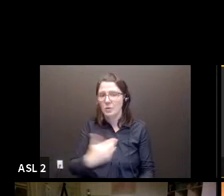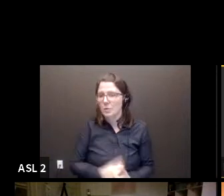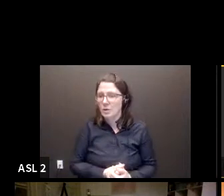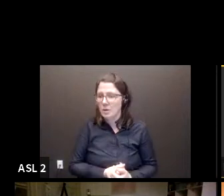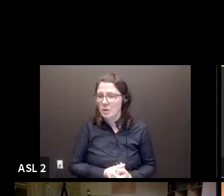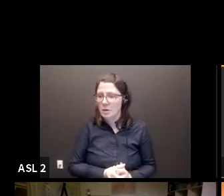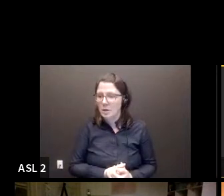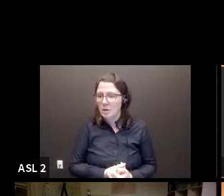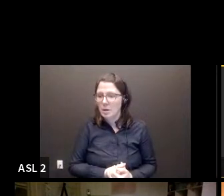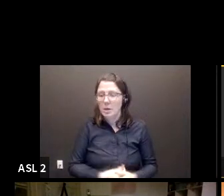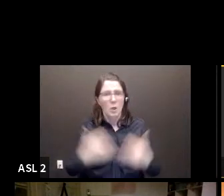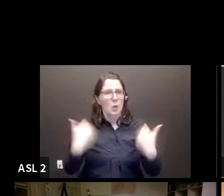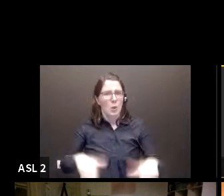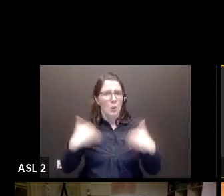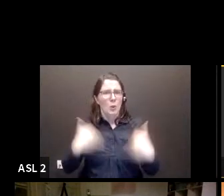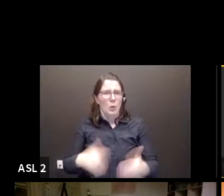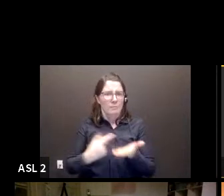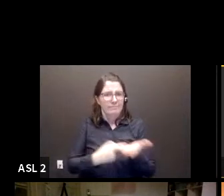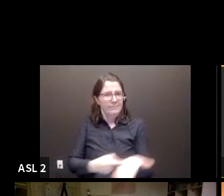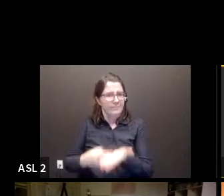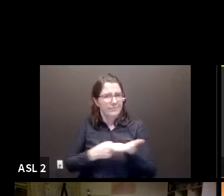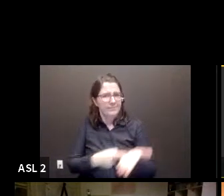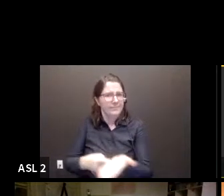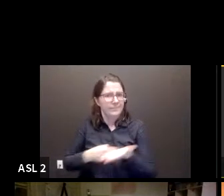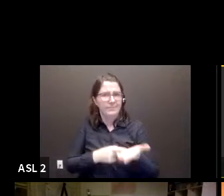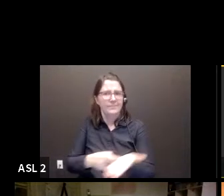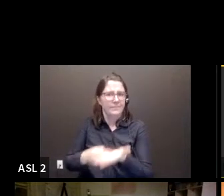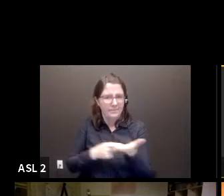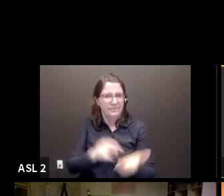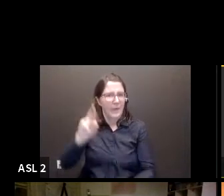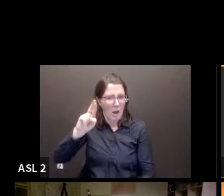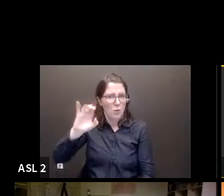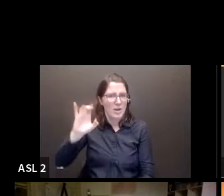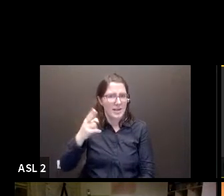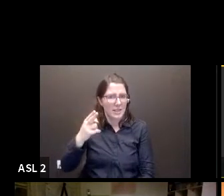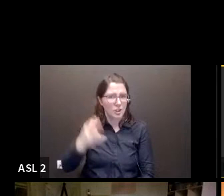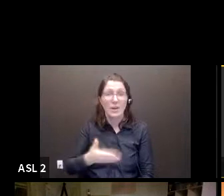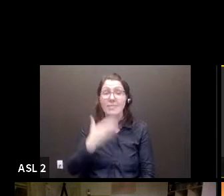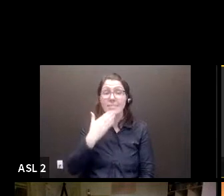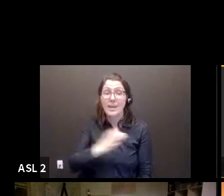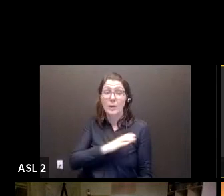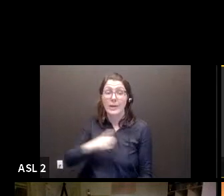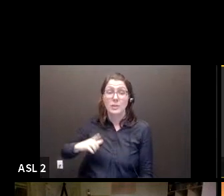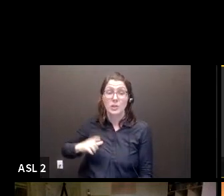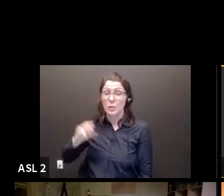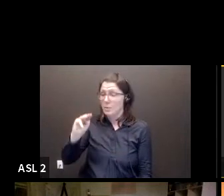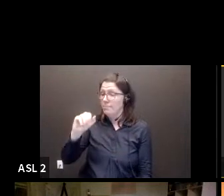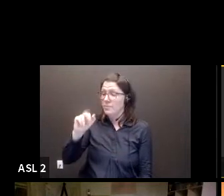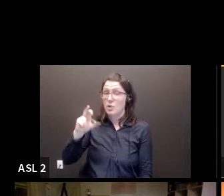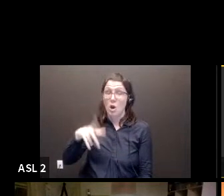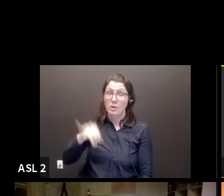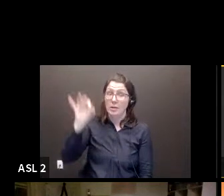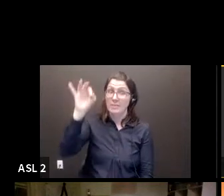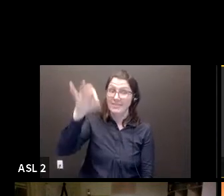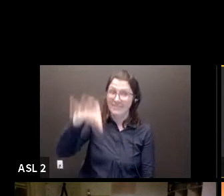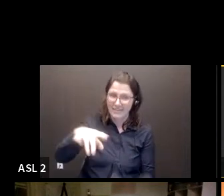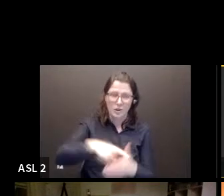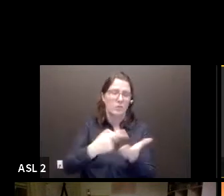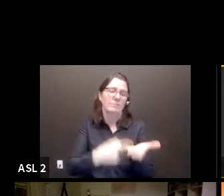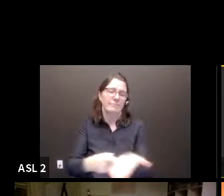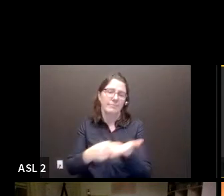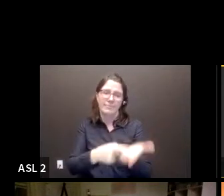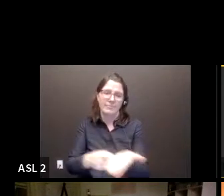you know we're having a good discussion around this so thank you council menard for getting this discussion going and your patience as we